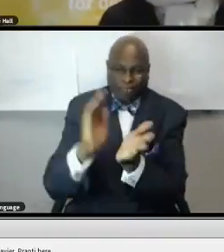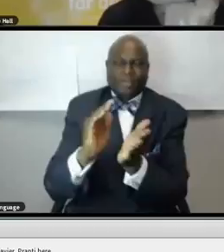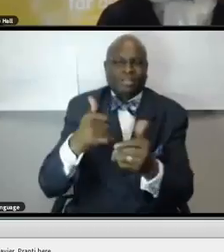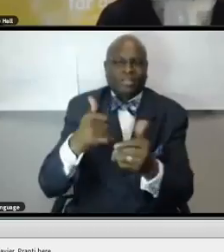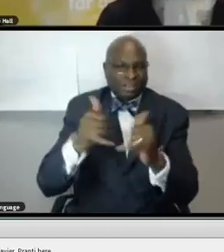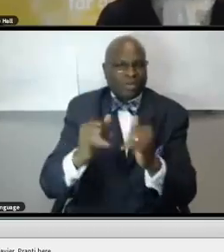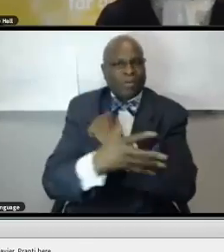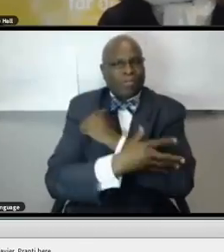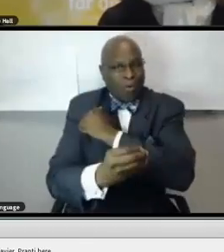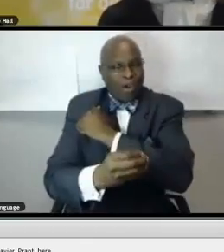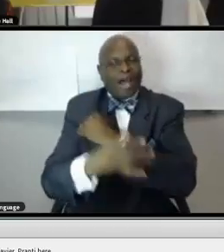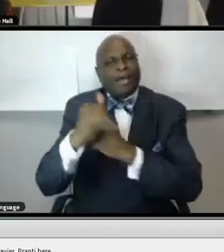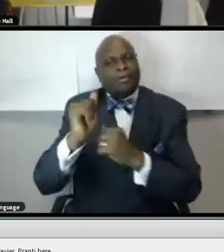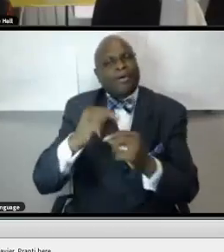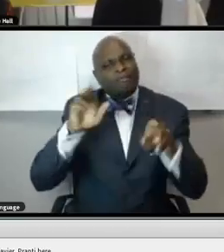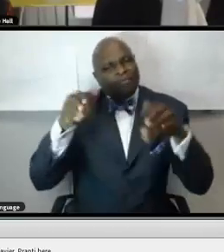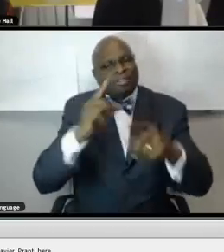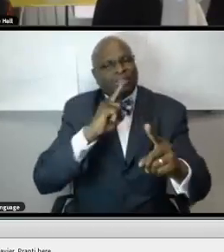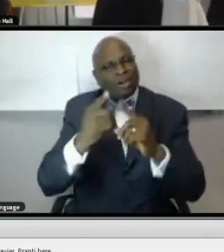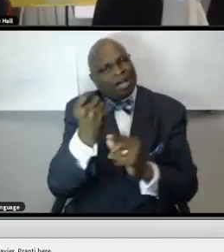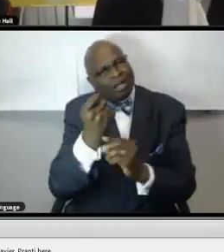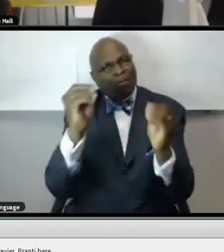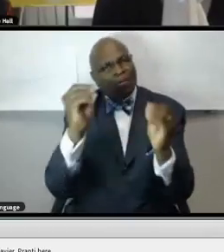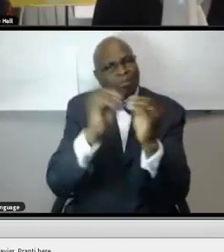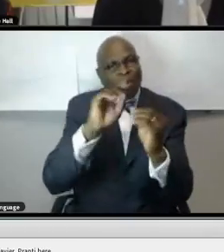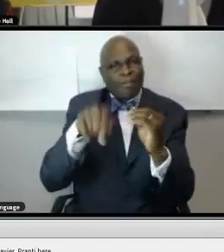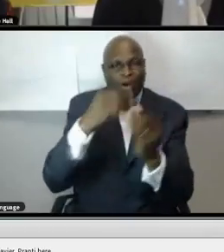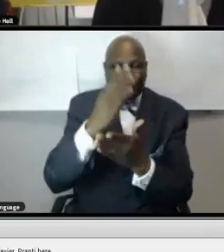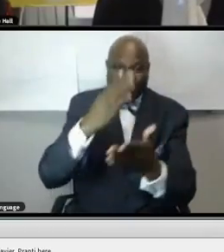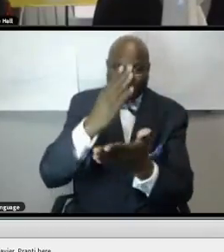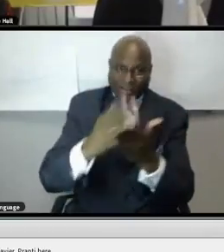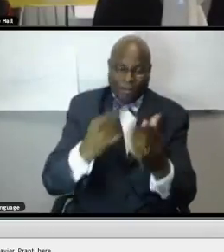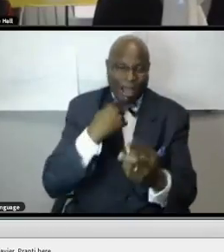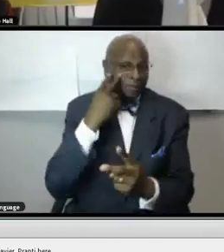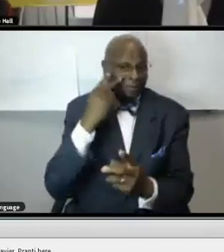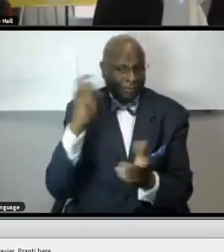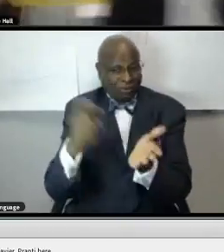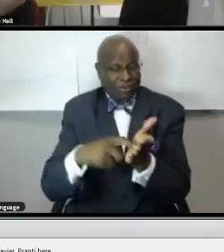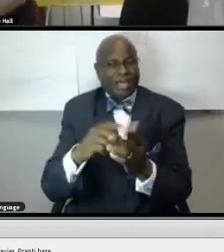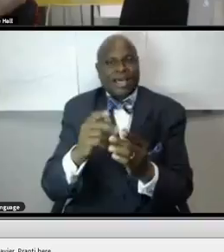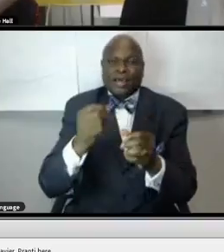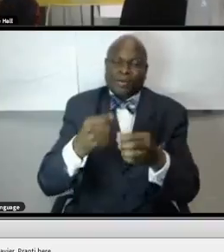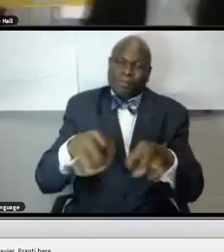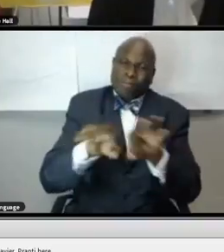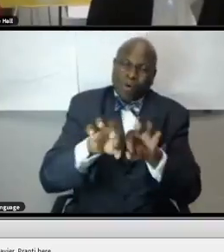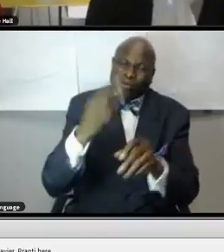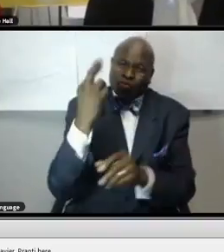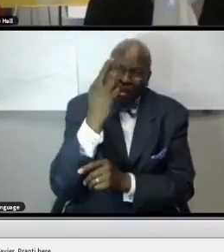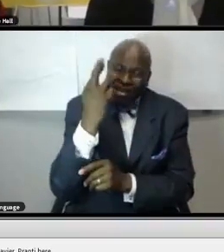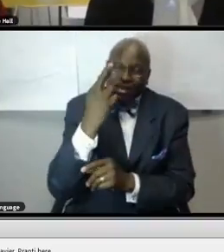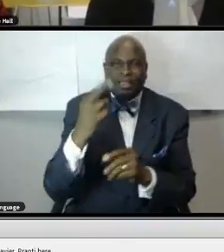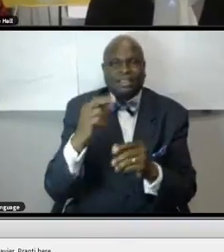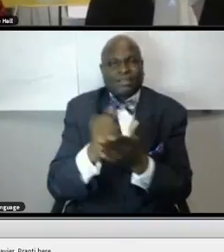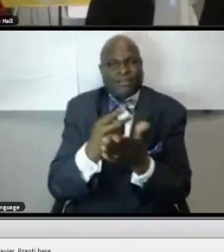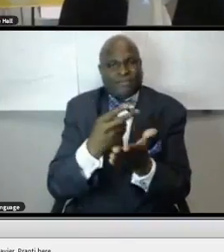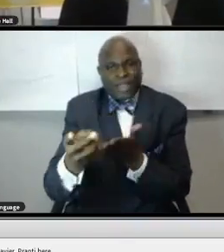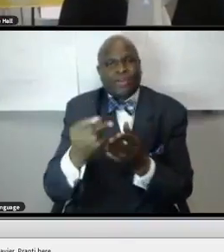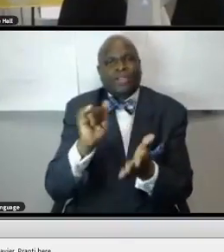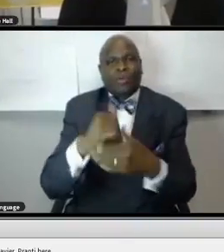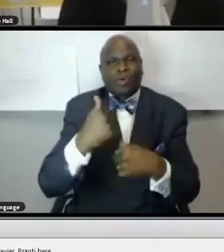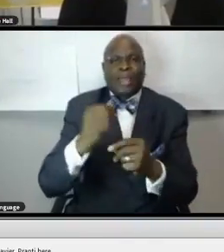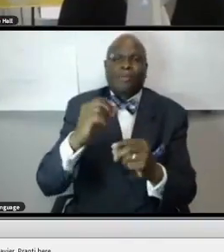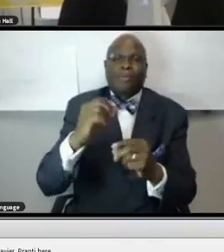focus on talking a bit about what are some of where I see the key failures or reasons behind the failure to close this